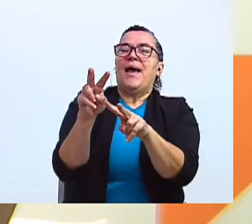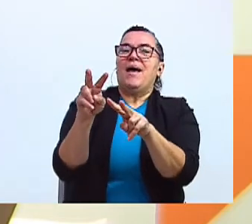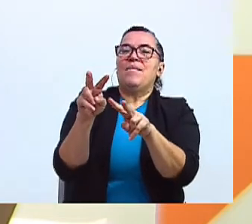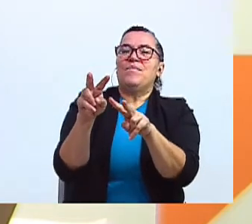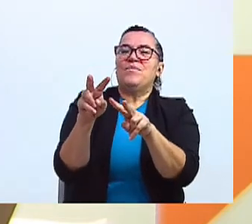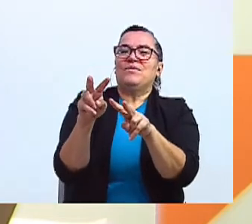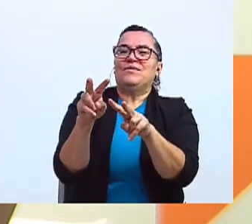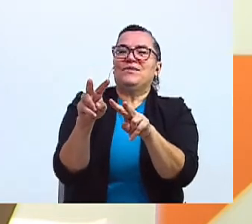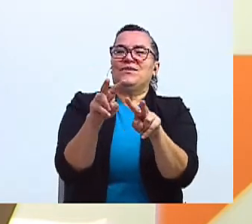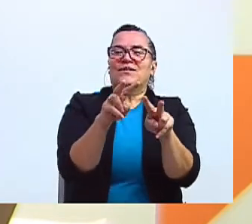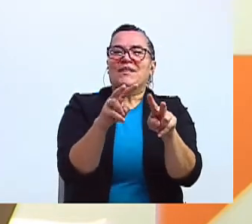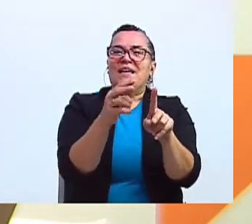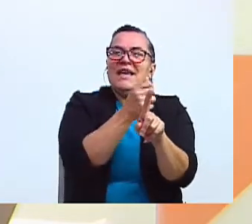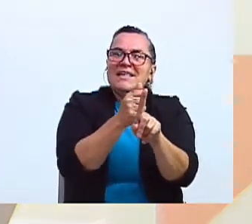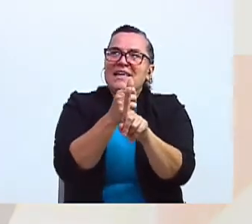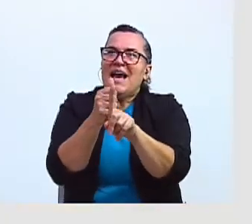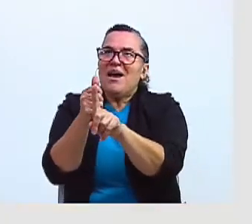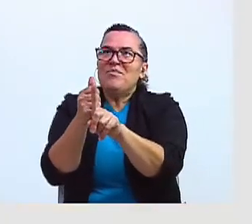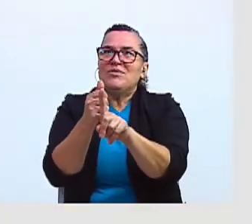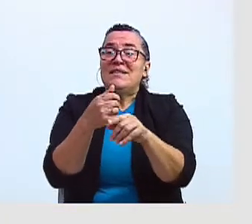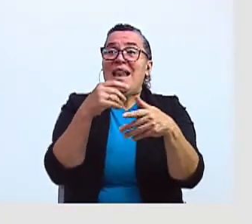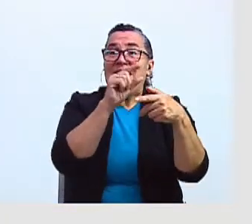the following sentences.